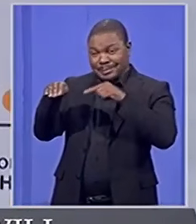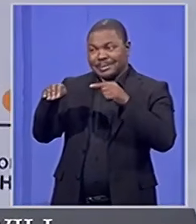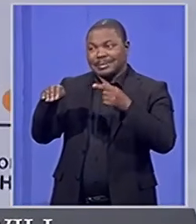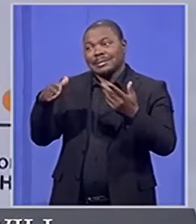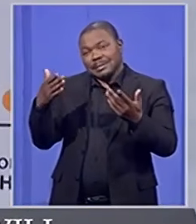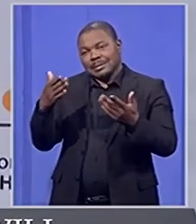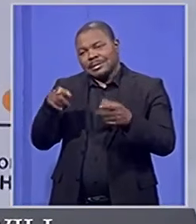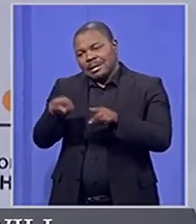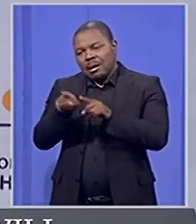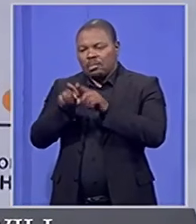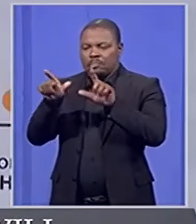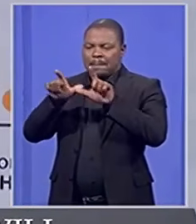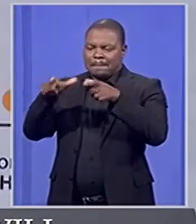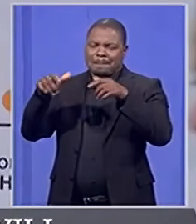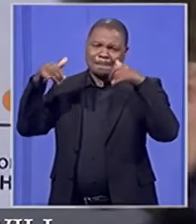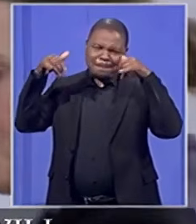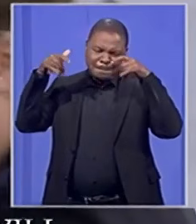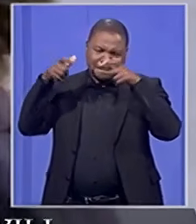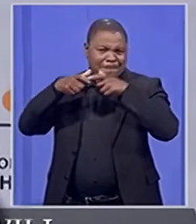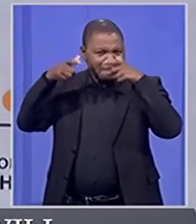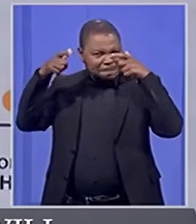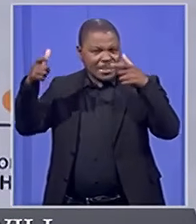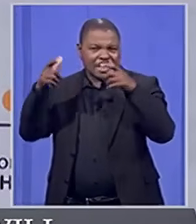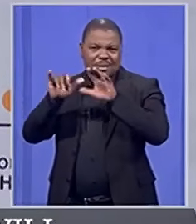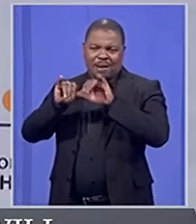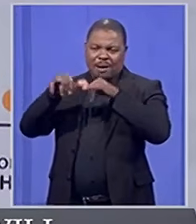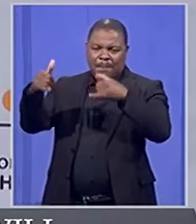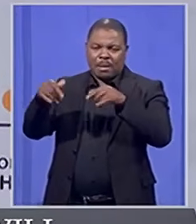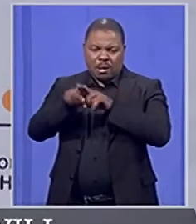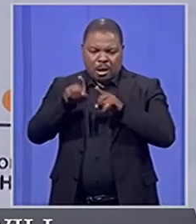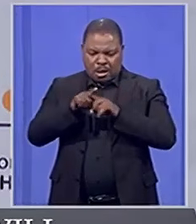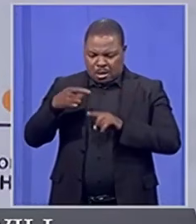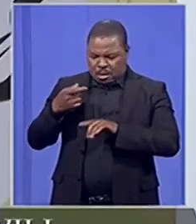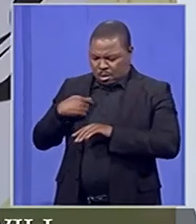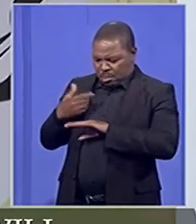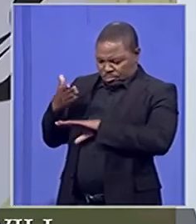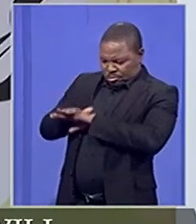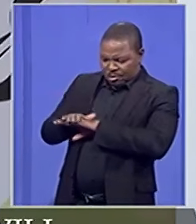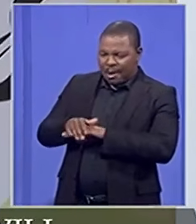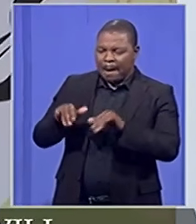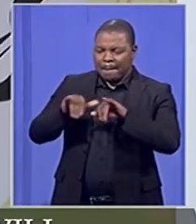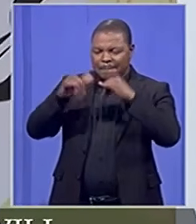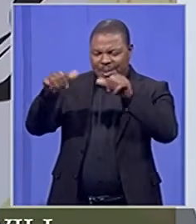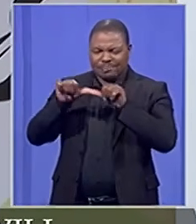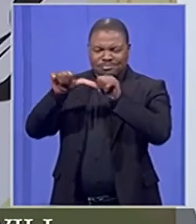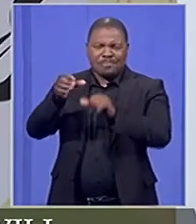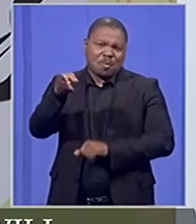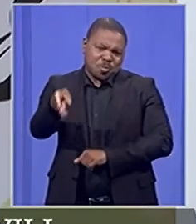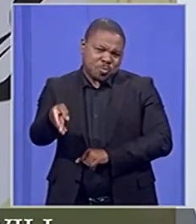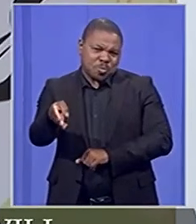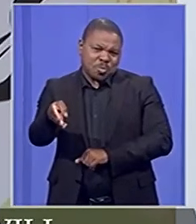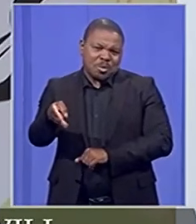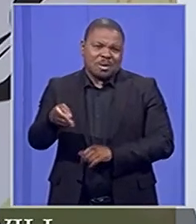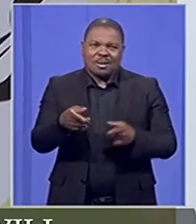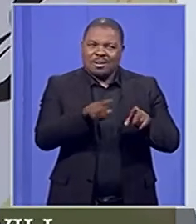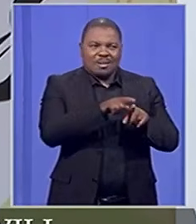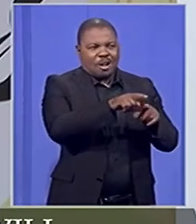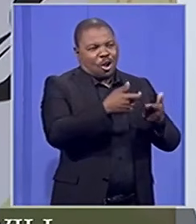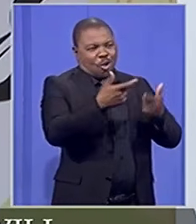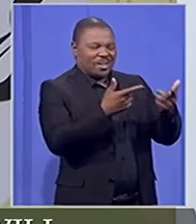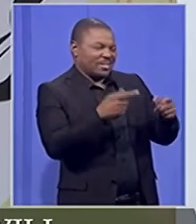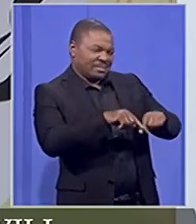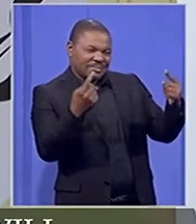di institution tse kgolo tse leng hore le ha se re ihlokahalletse tsona tlabentse di le teng. Ha o tshwane le lawyer hobane lawyer ka